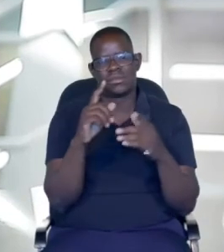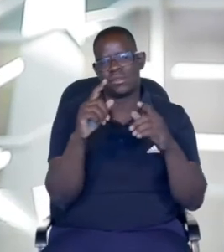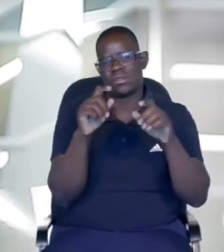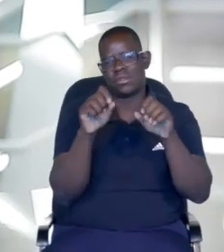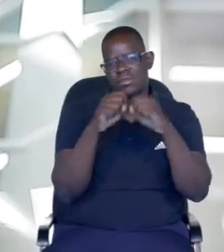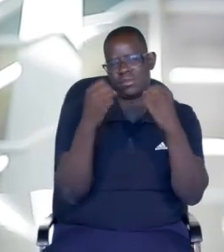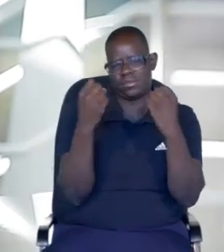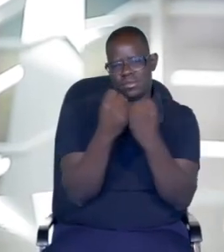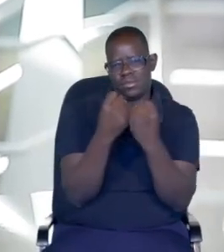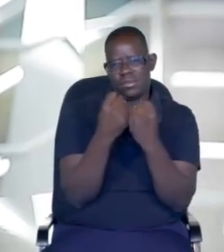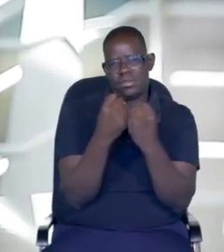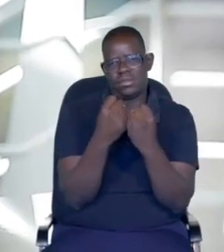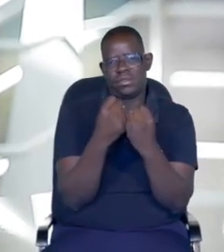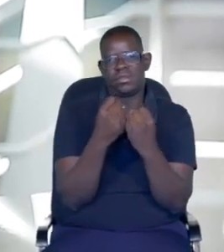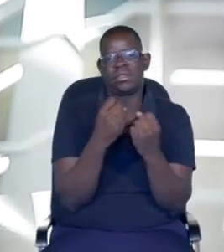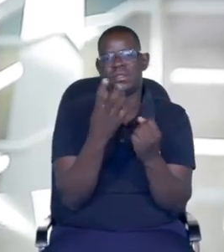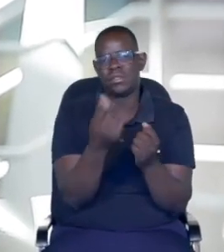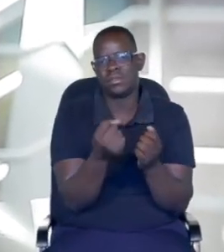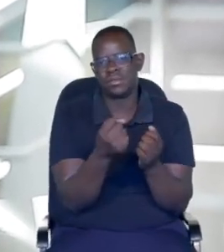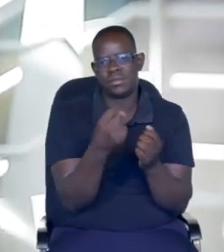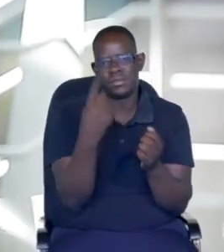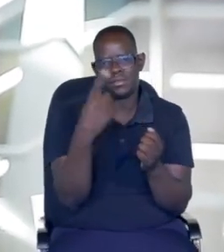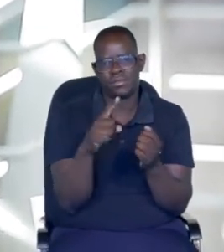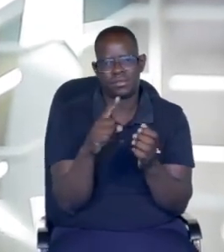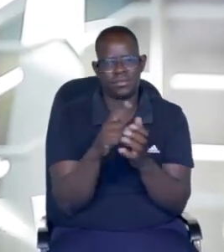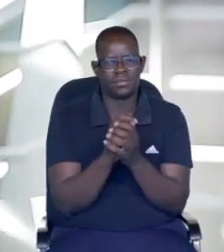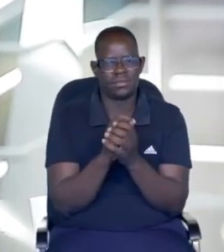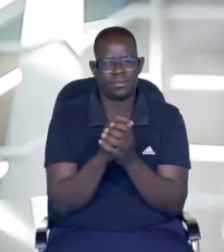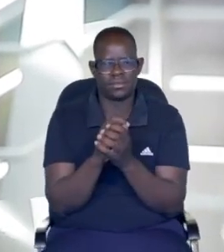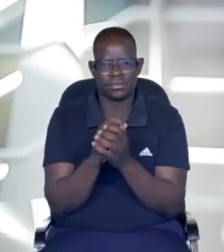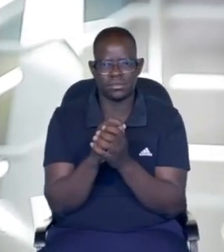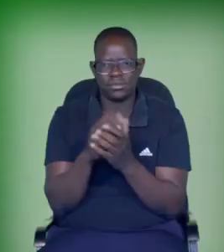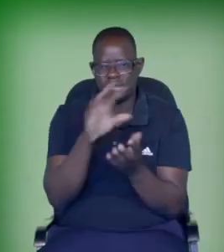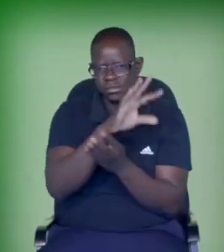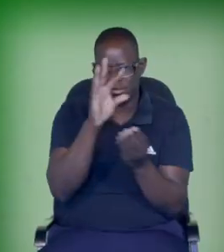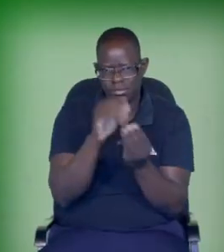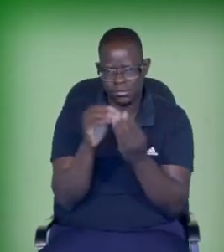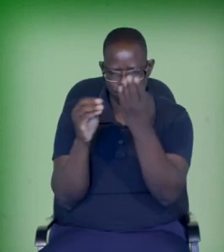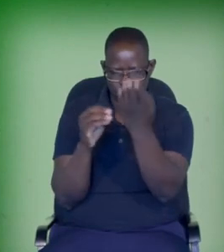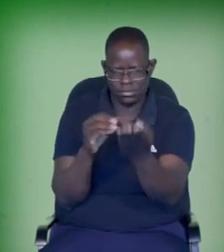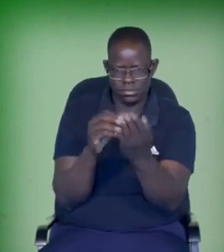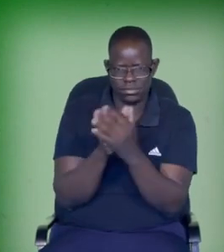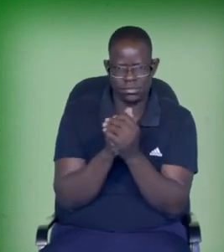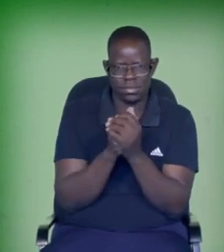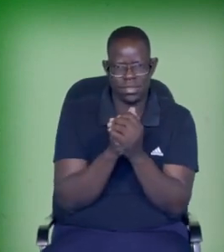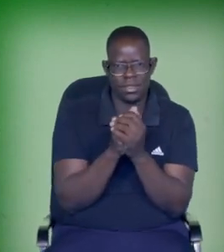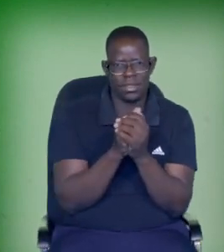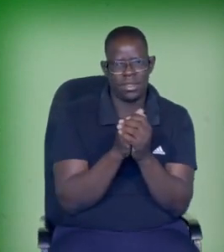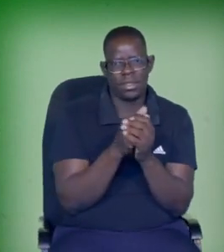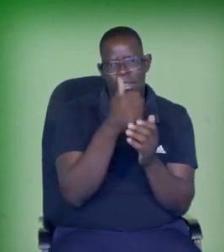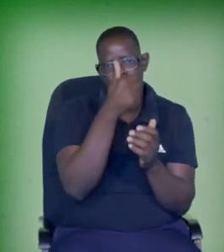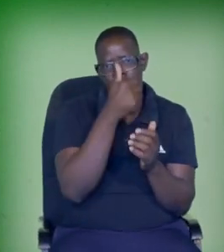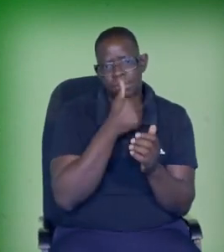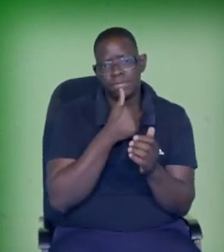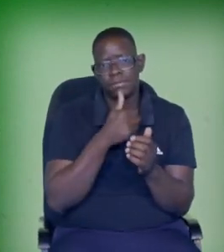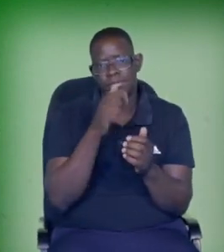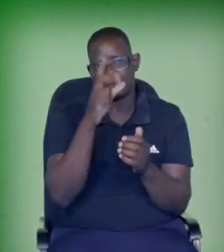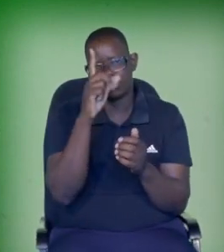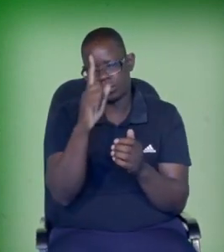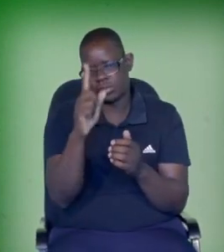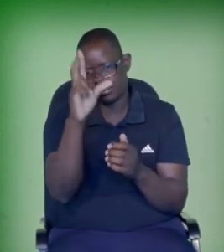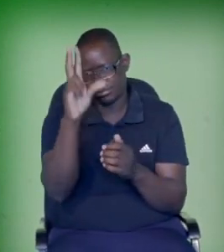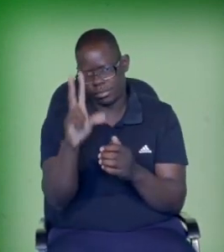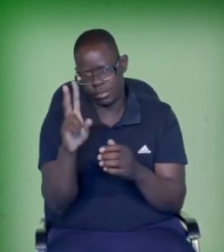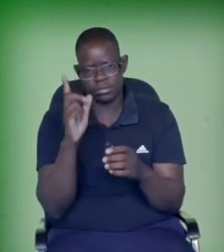business organizations one can get. Here's what we've learned. A sole trader is a business owned by one